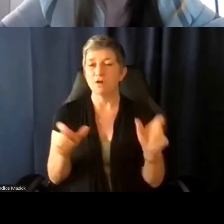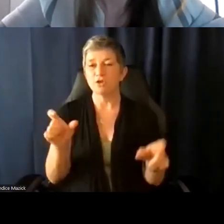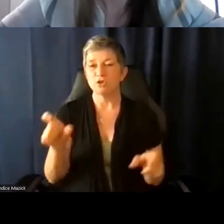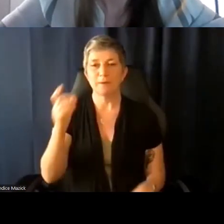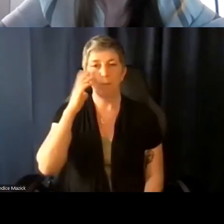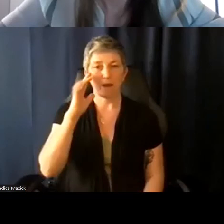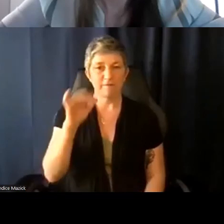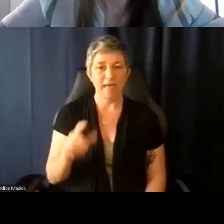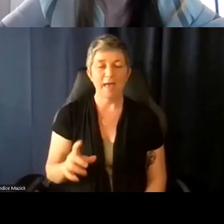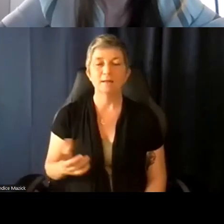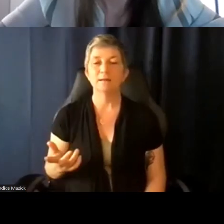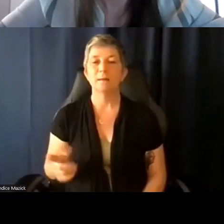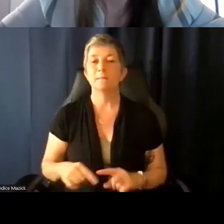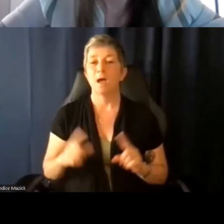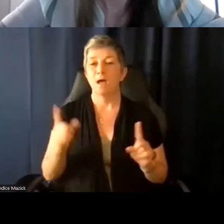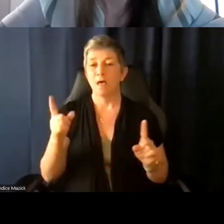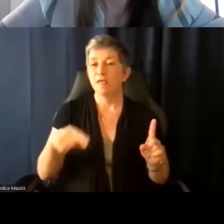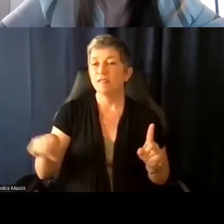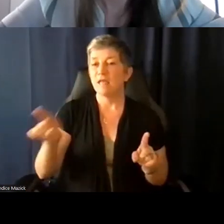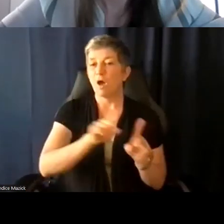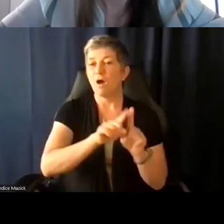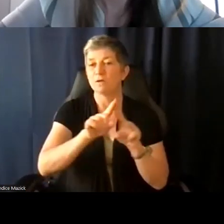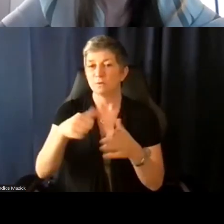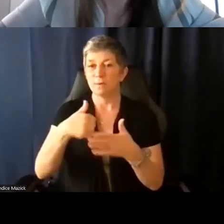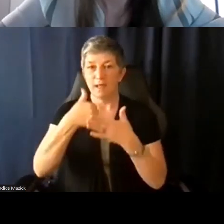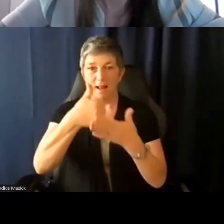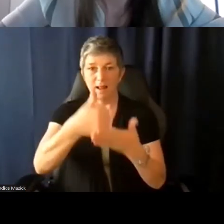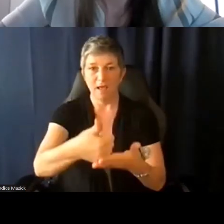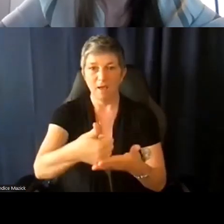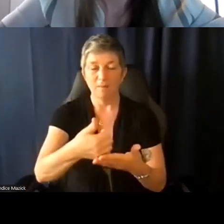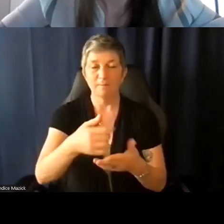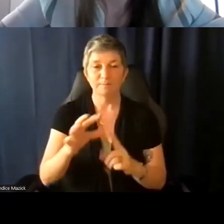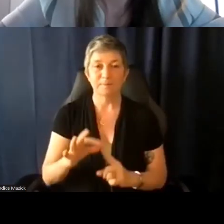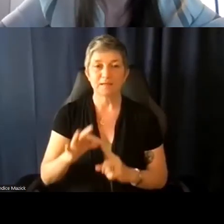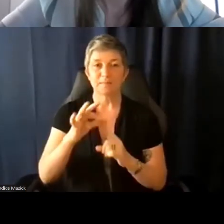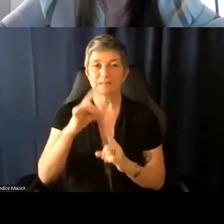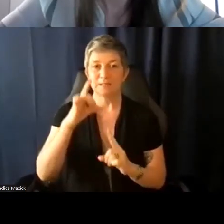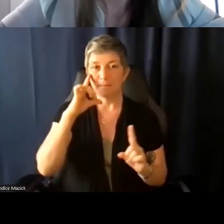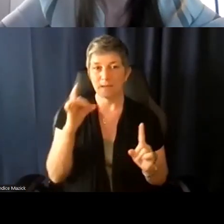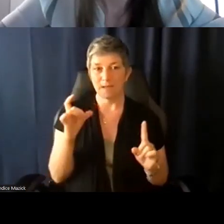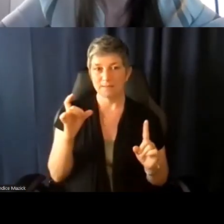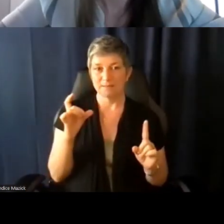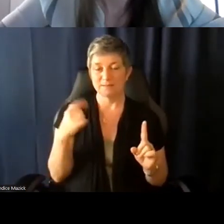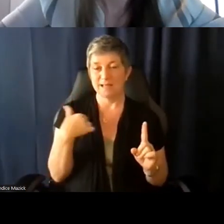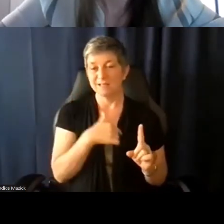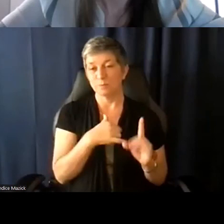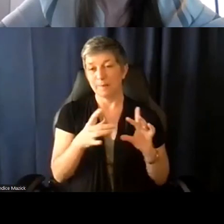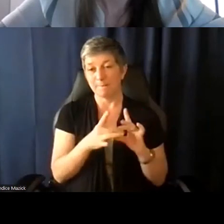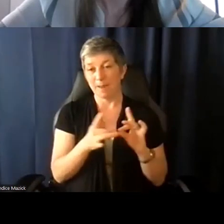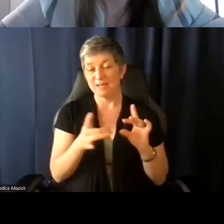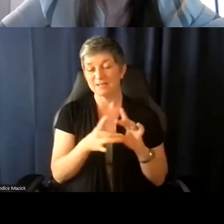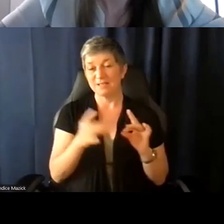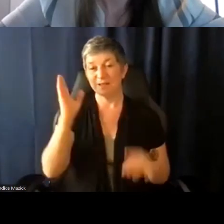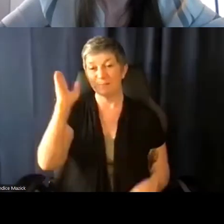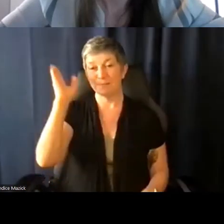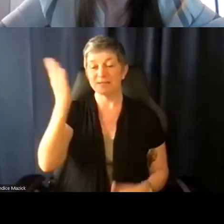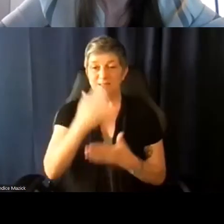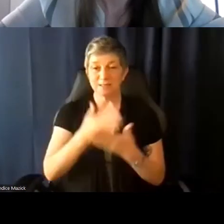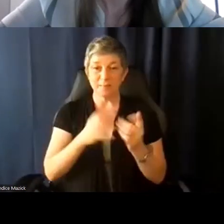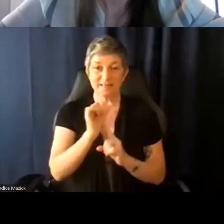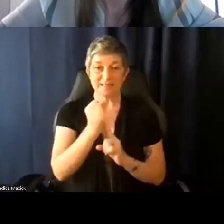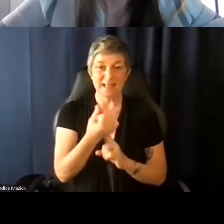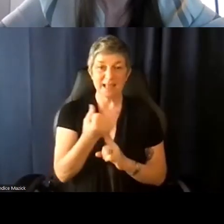that, but they can also help, especially because as we mentioned in the presentation, some of these cases come